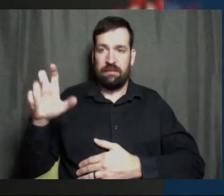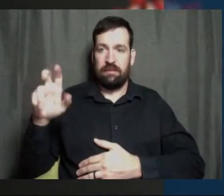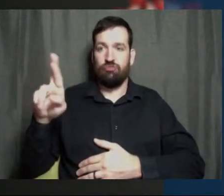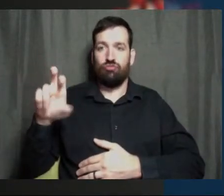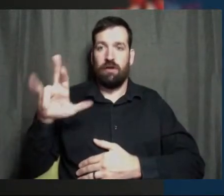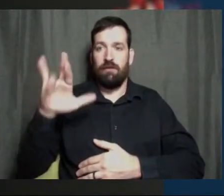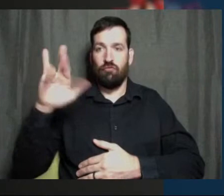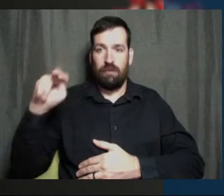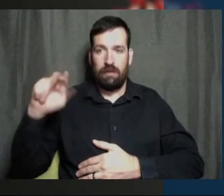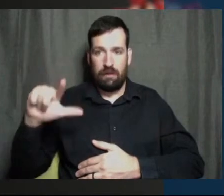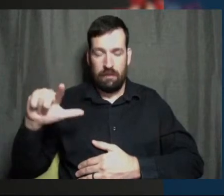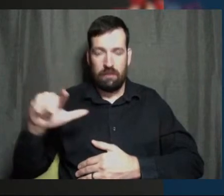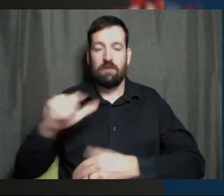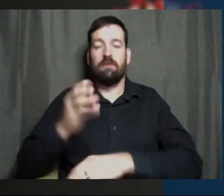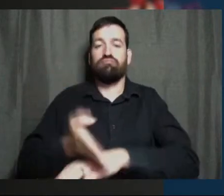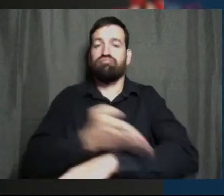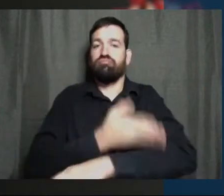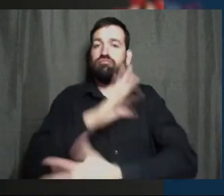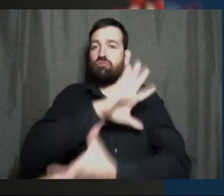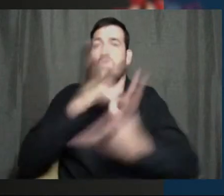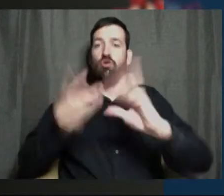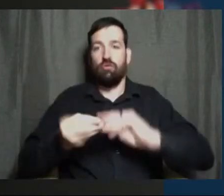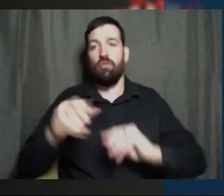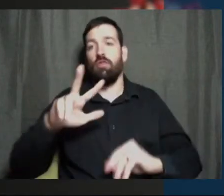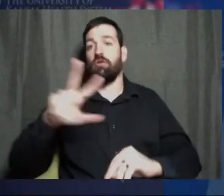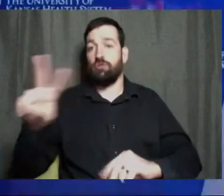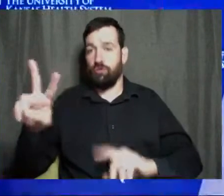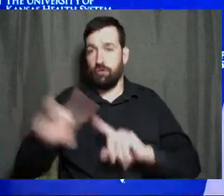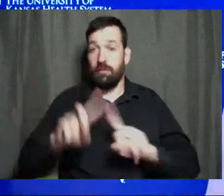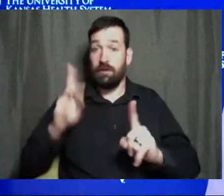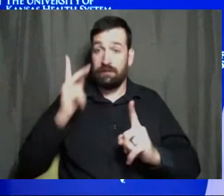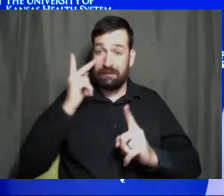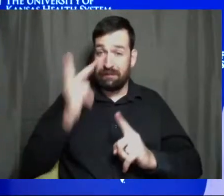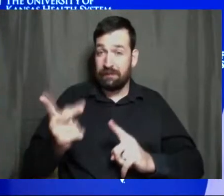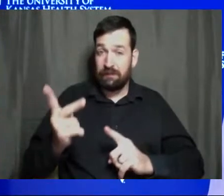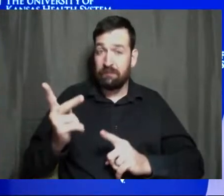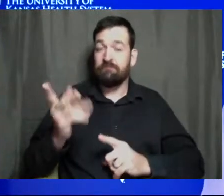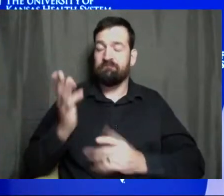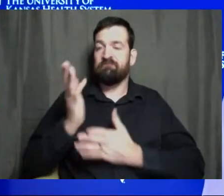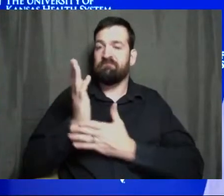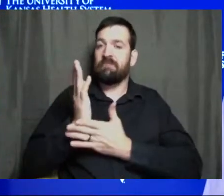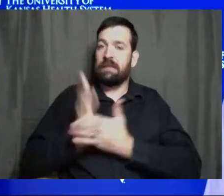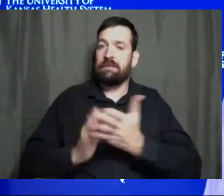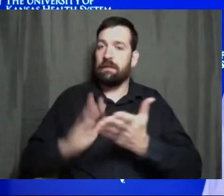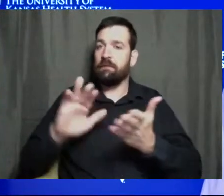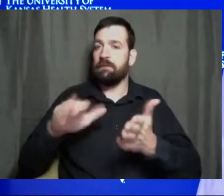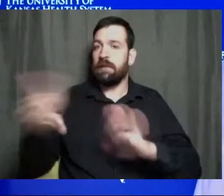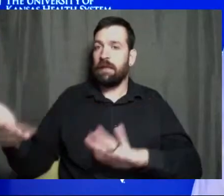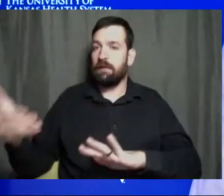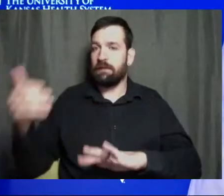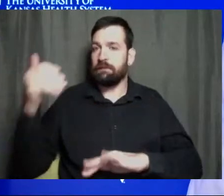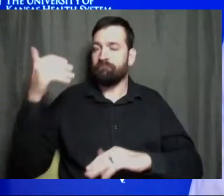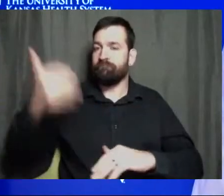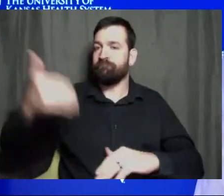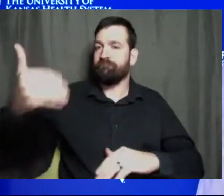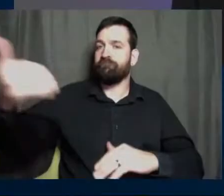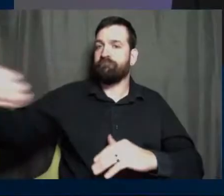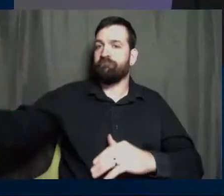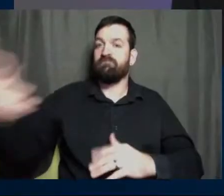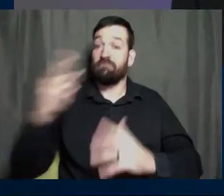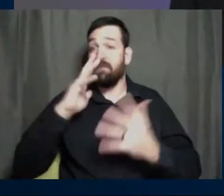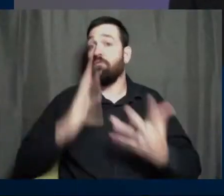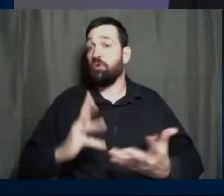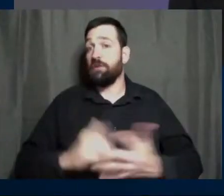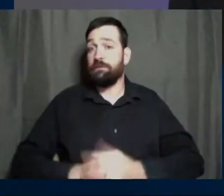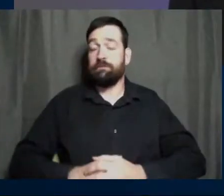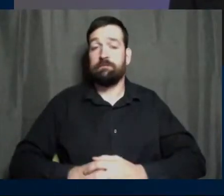32 total patients. But again, we are seeing some deaths, from day to day as well, which is unfortunate. Thanks for that